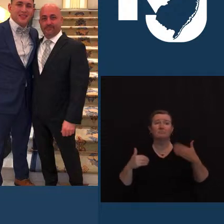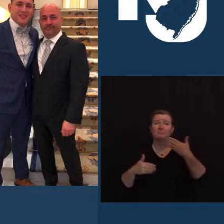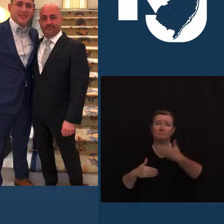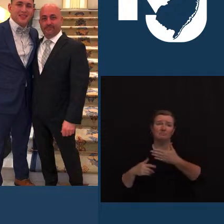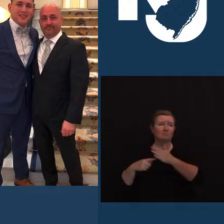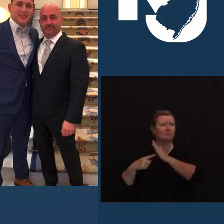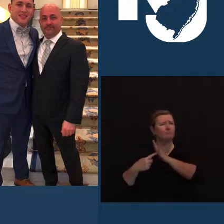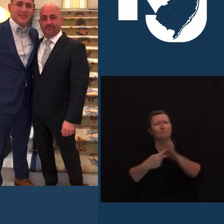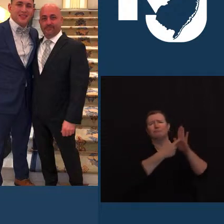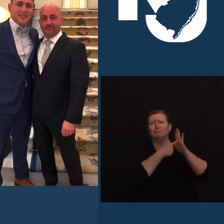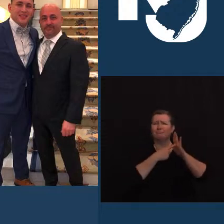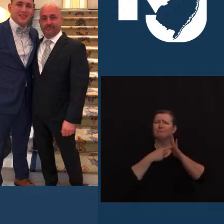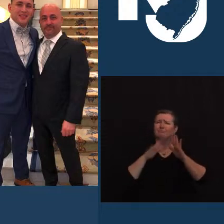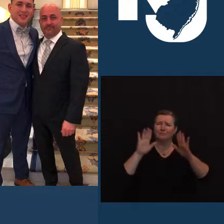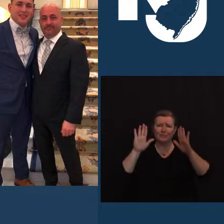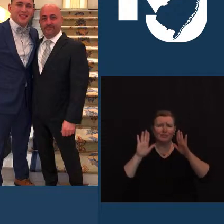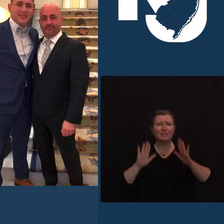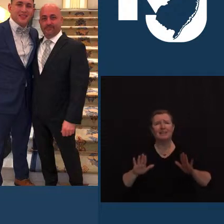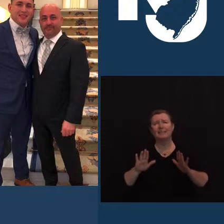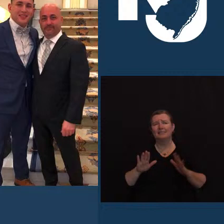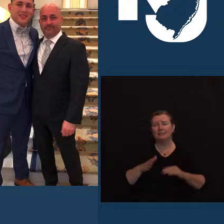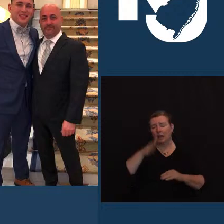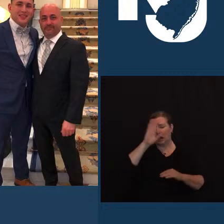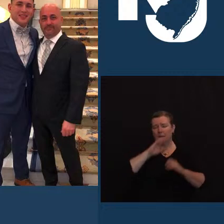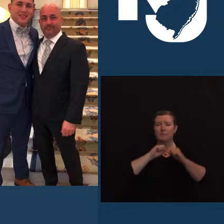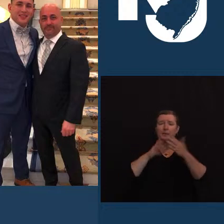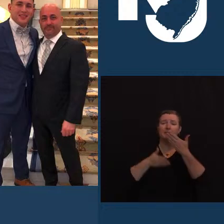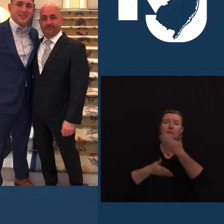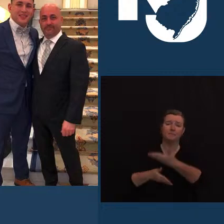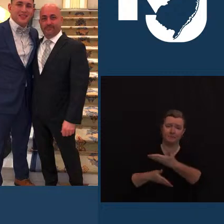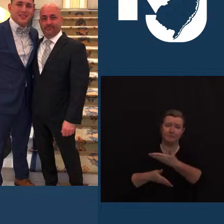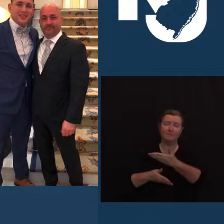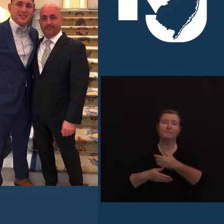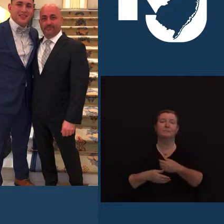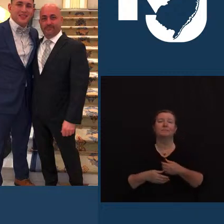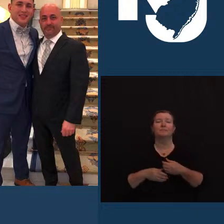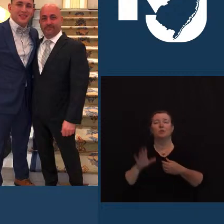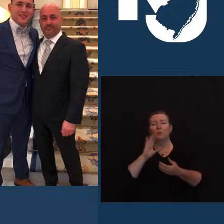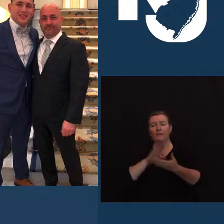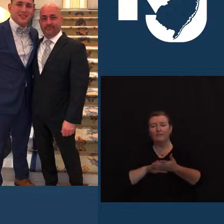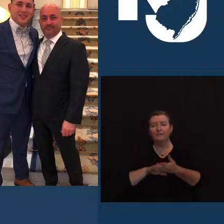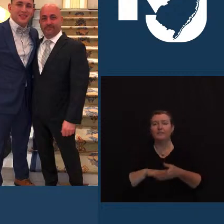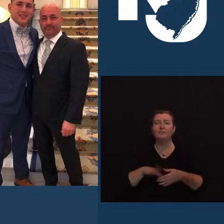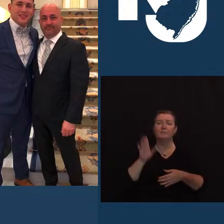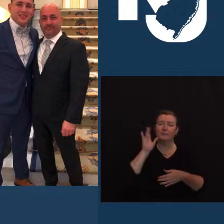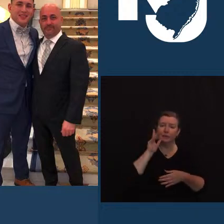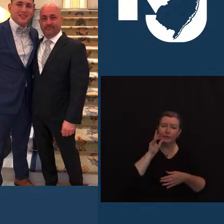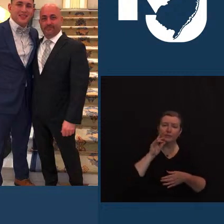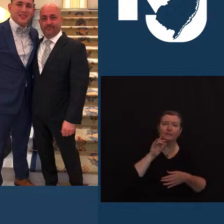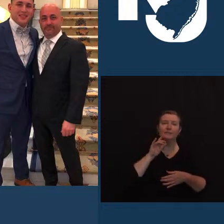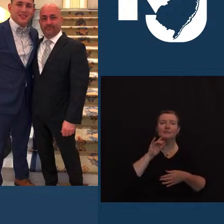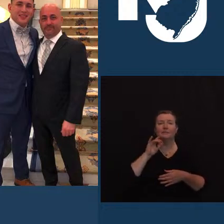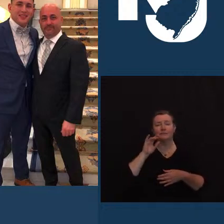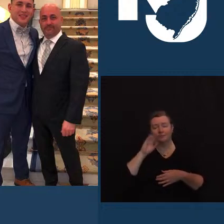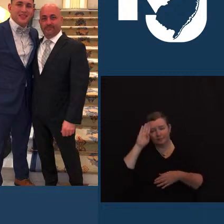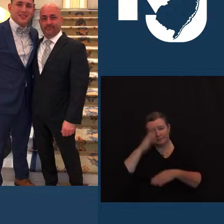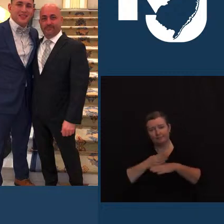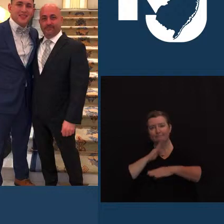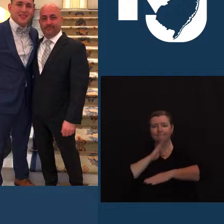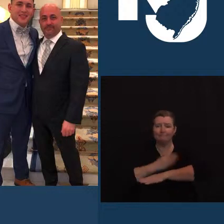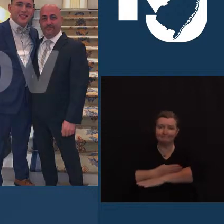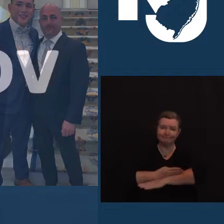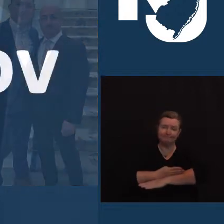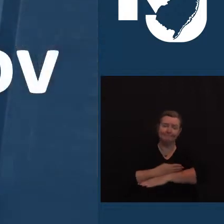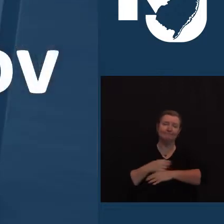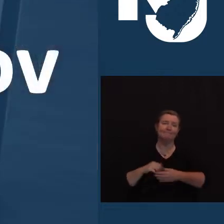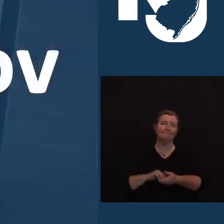God bless him, Maria, his mom, Nicholas, and Gianna, and God rest his soul.